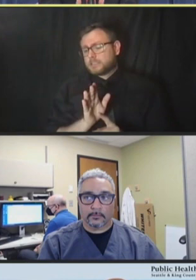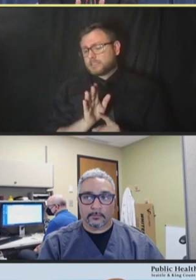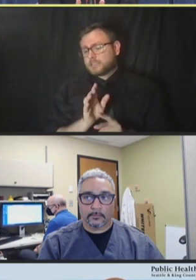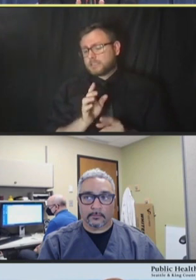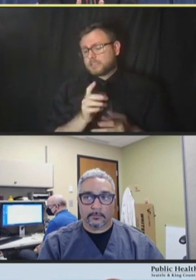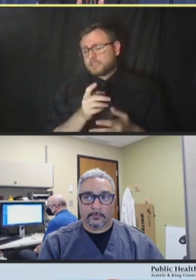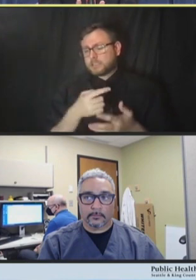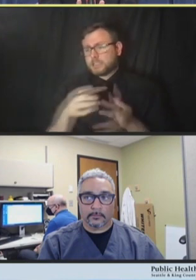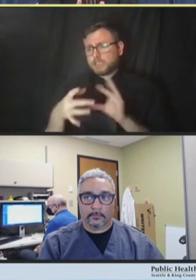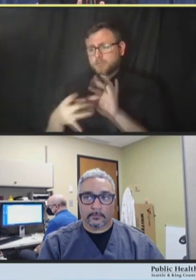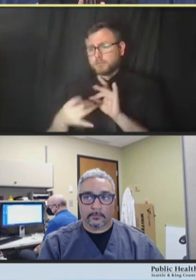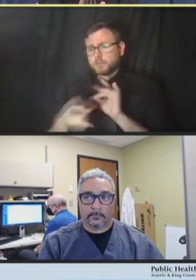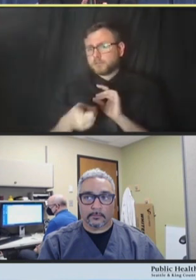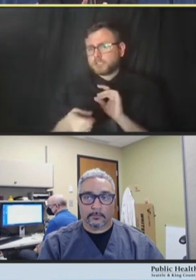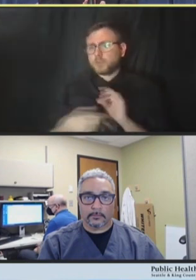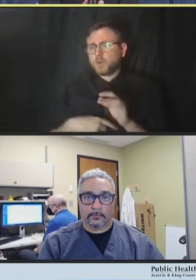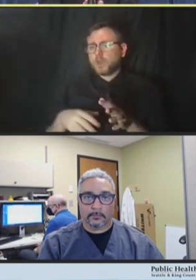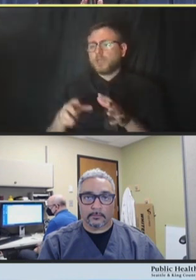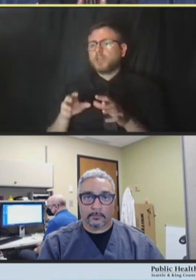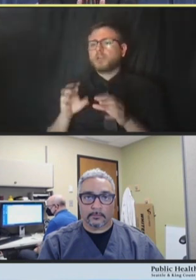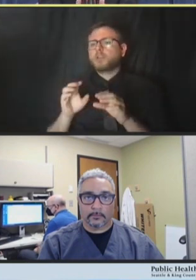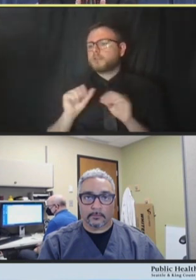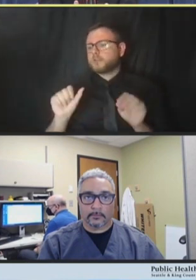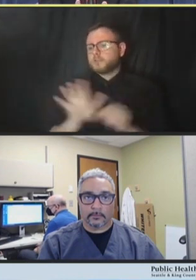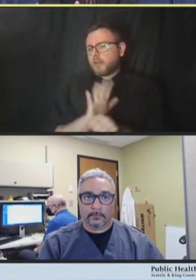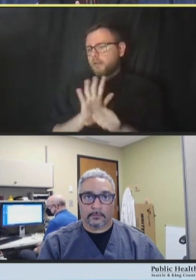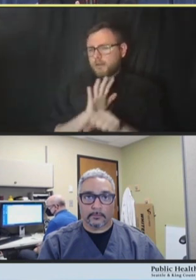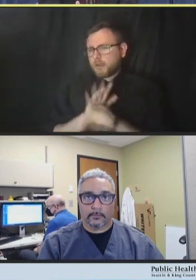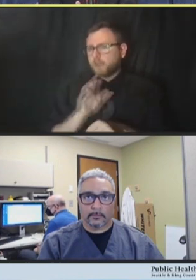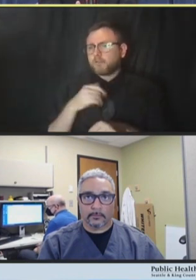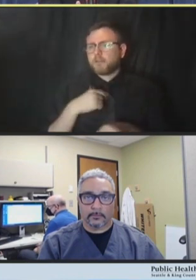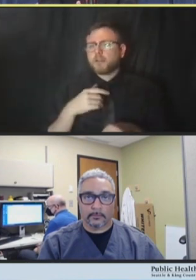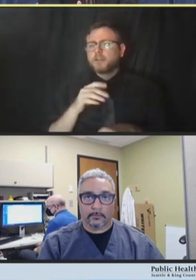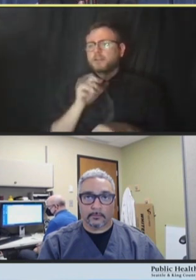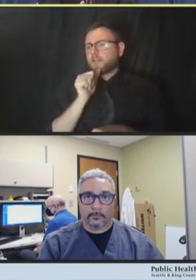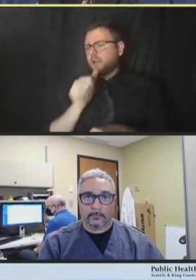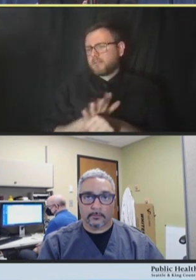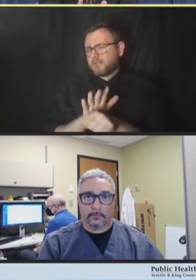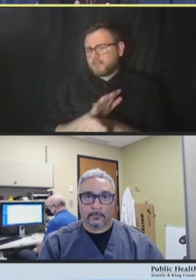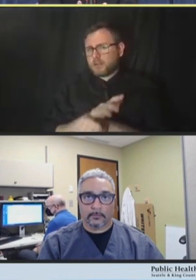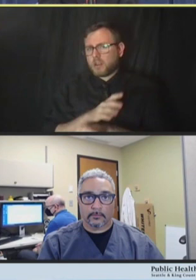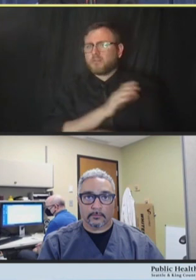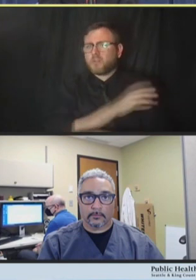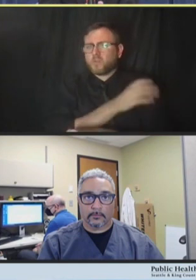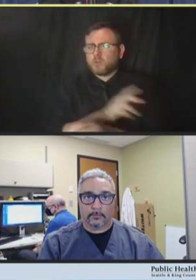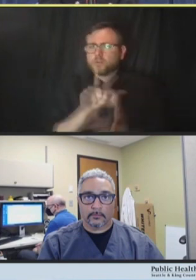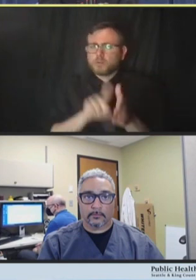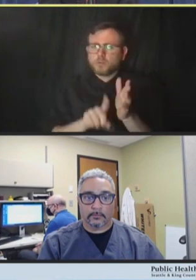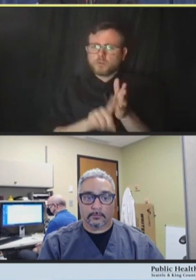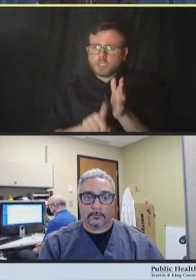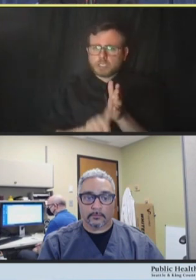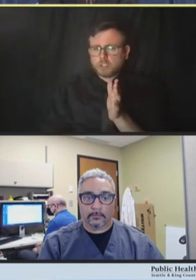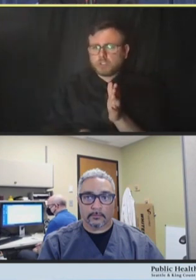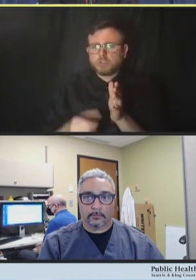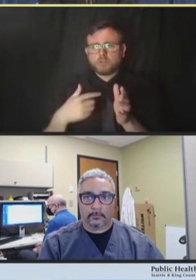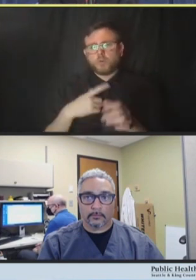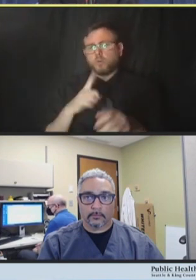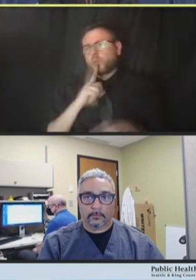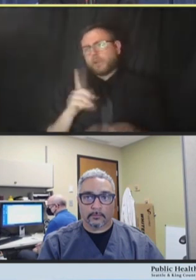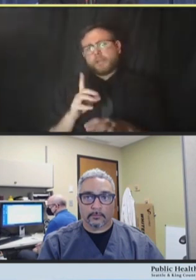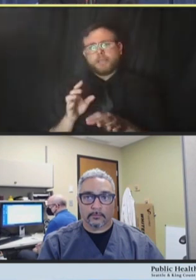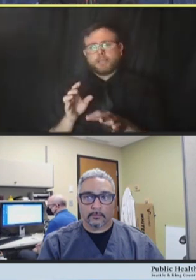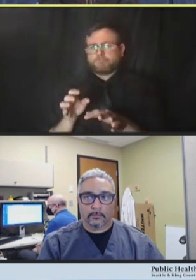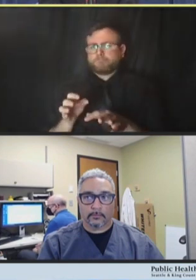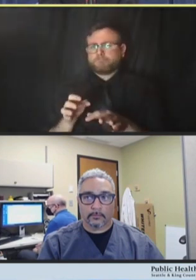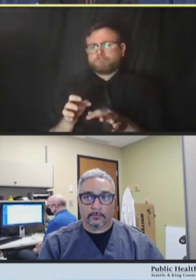lack of representation of clinical research actually has significant cost implications for our healthcare and our healthcare system, and that